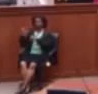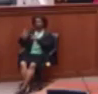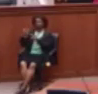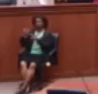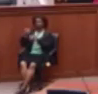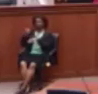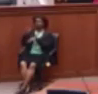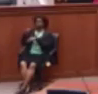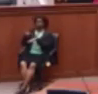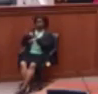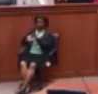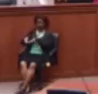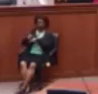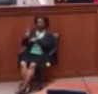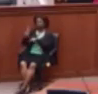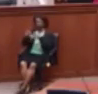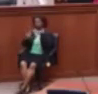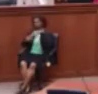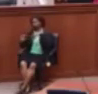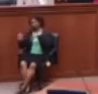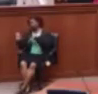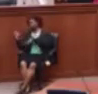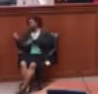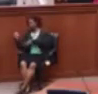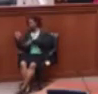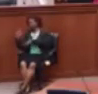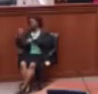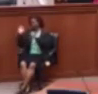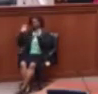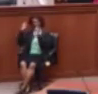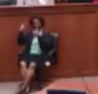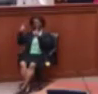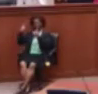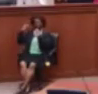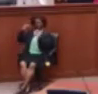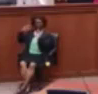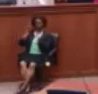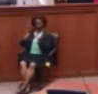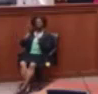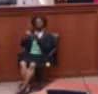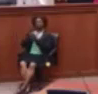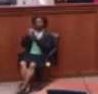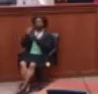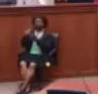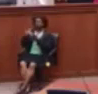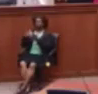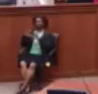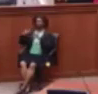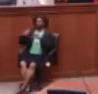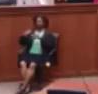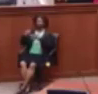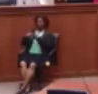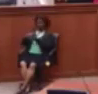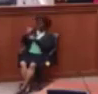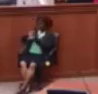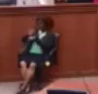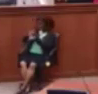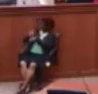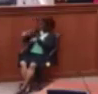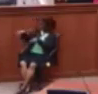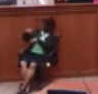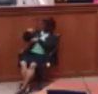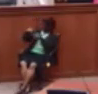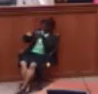partners, K-12 educators, getting workforce data information, doing a